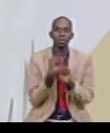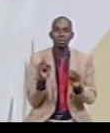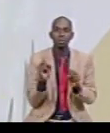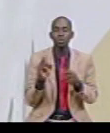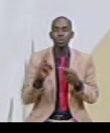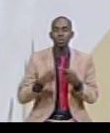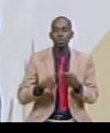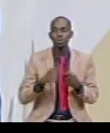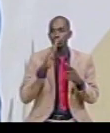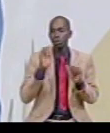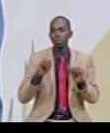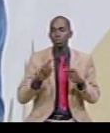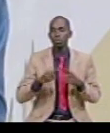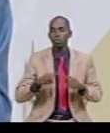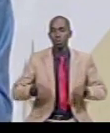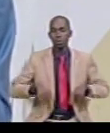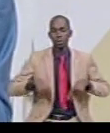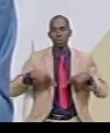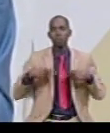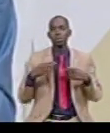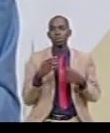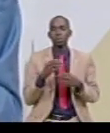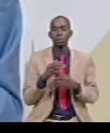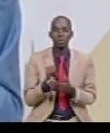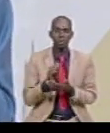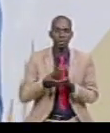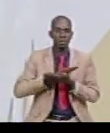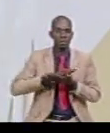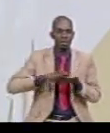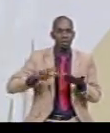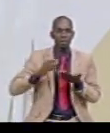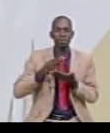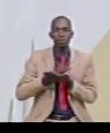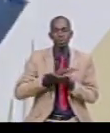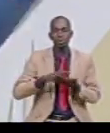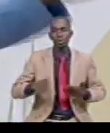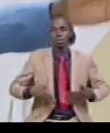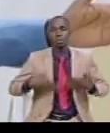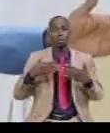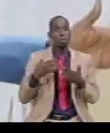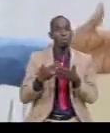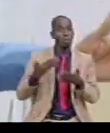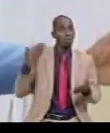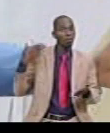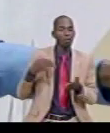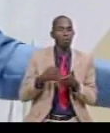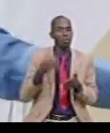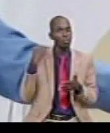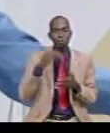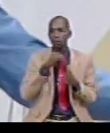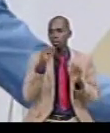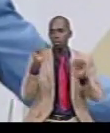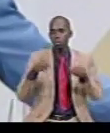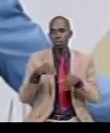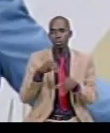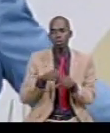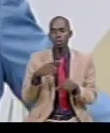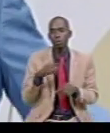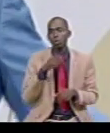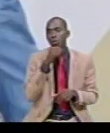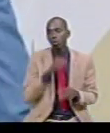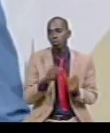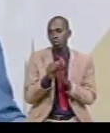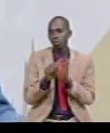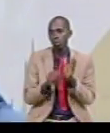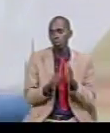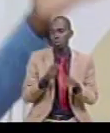the clean, holy, righteous life. That was not possible under the Old Testament dispensation. And that's why